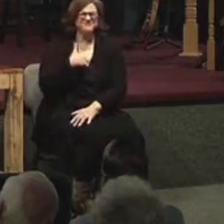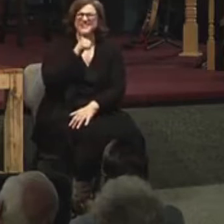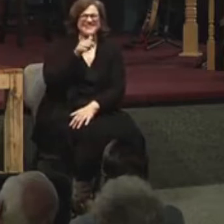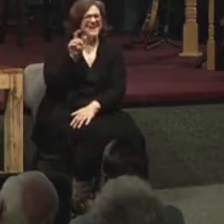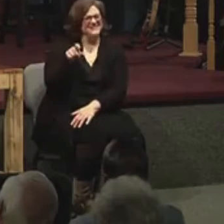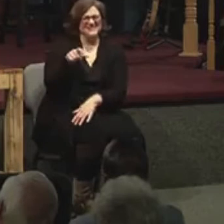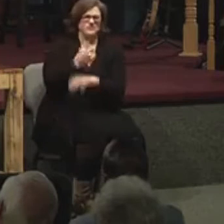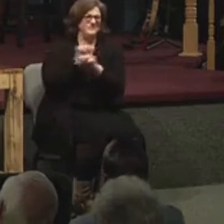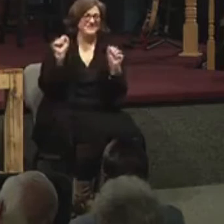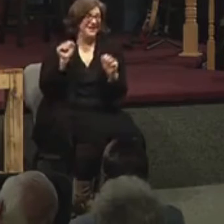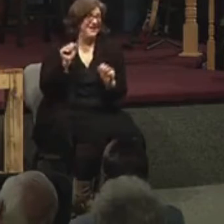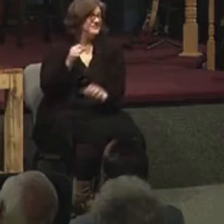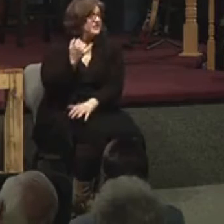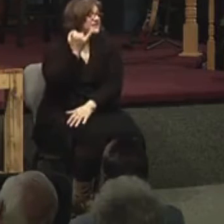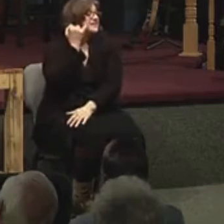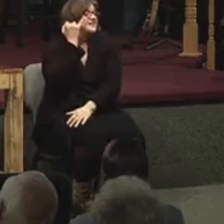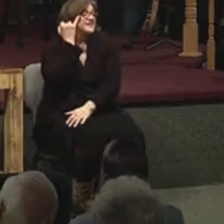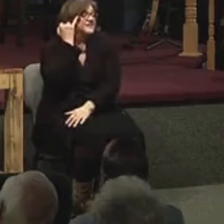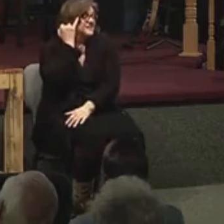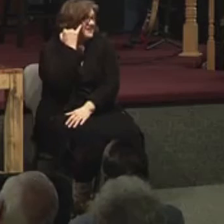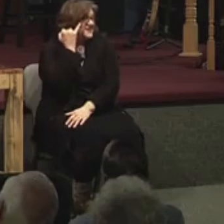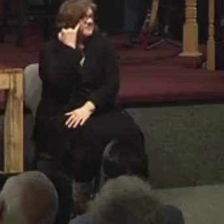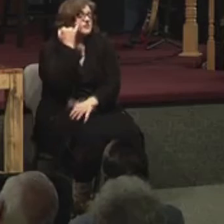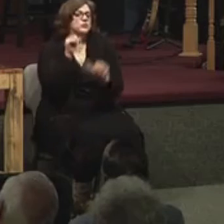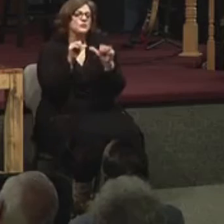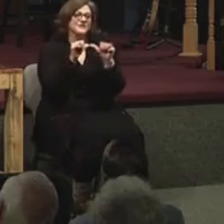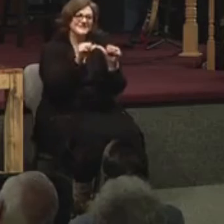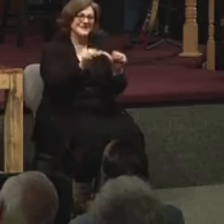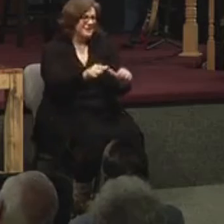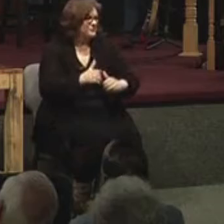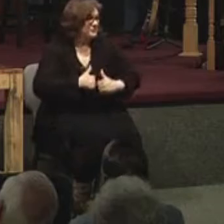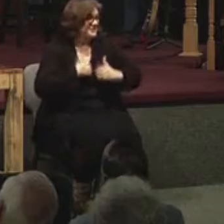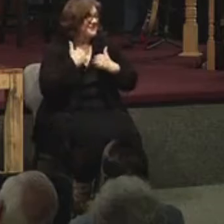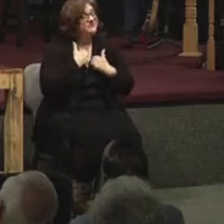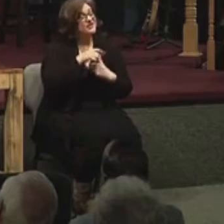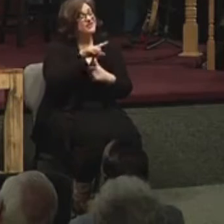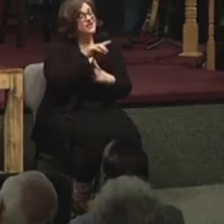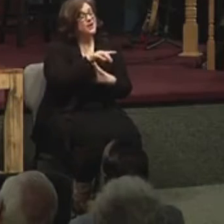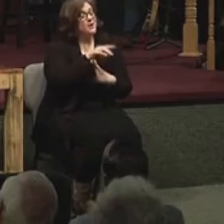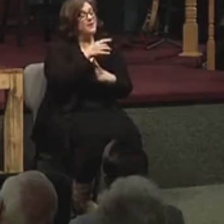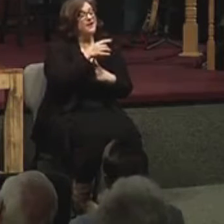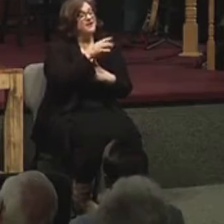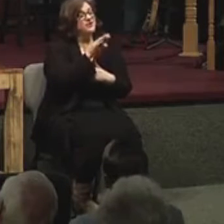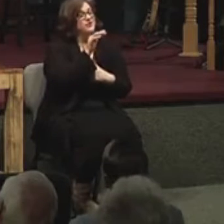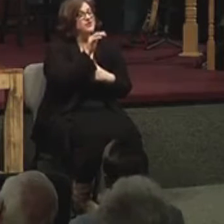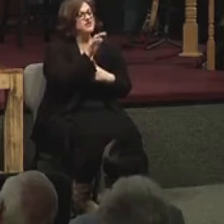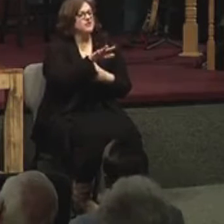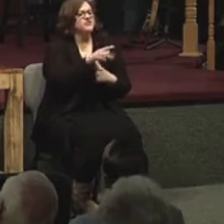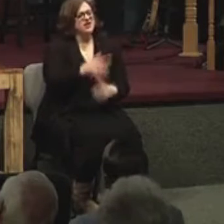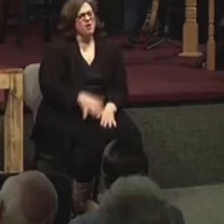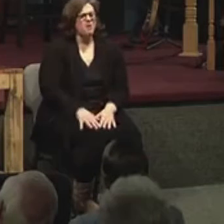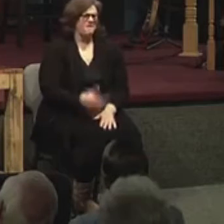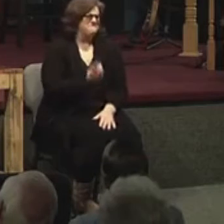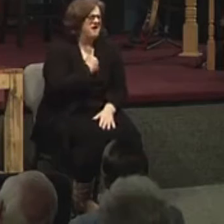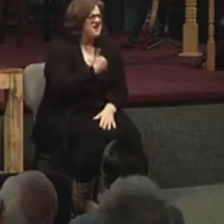live that way, as long as we live with ourselves on the throne, as long as we live going, you know what, I can get through anything on my own, as long as we're